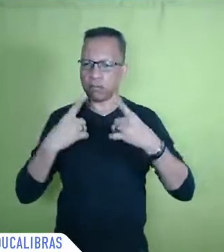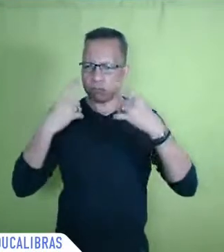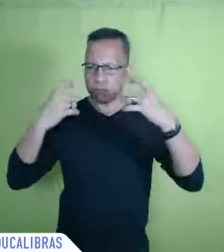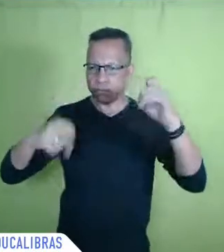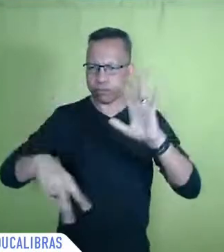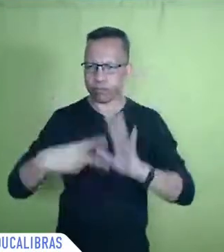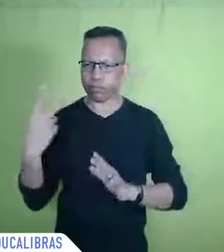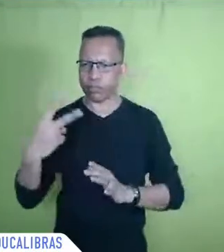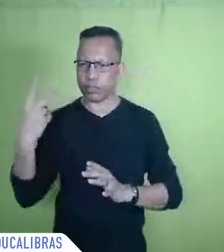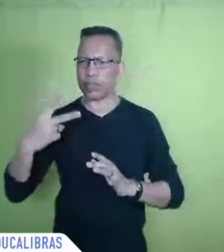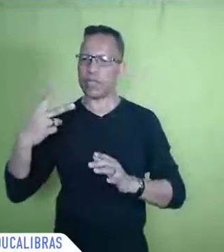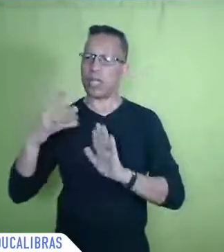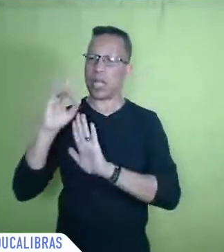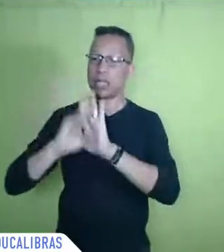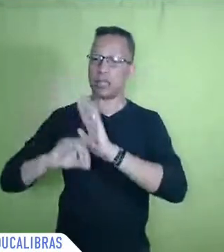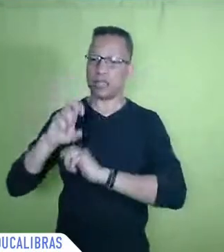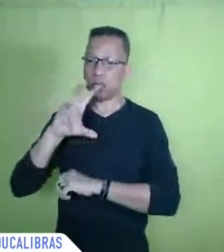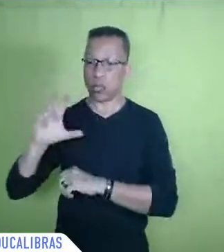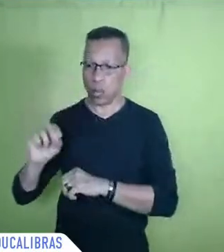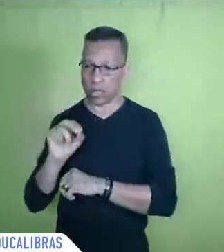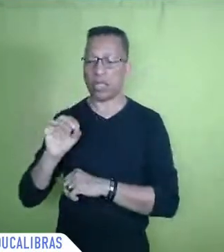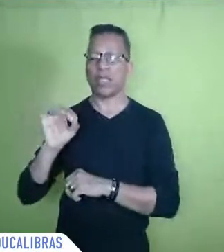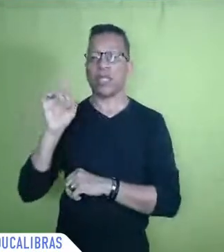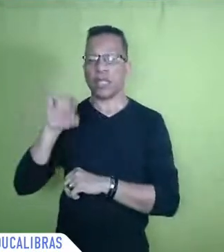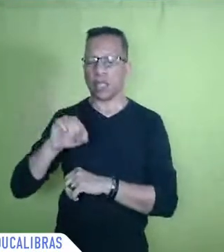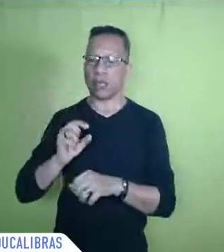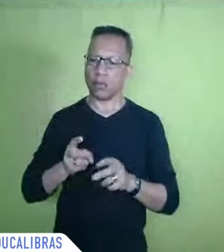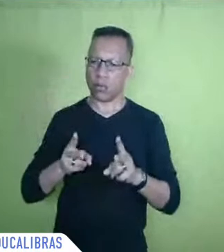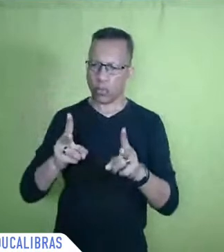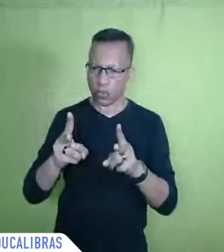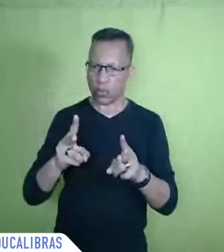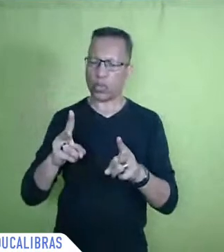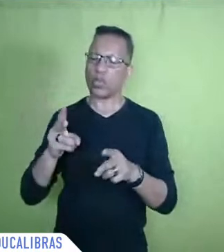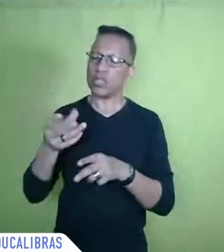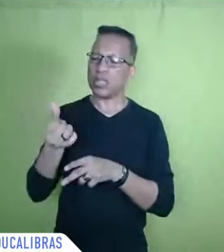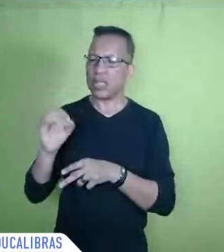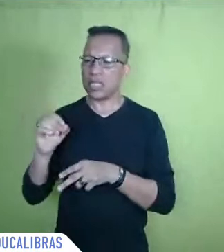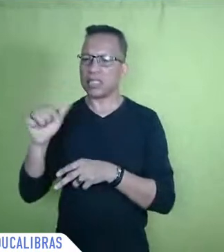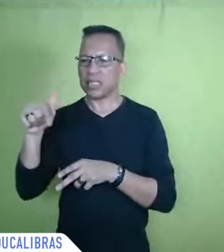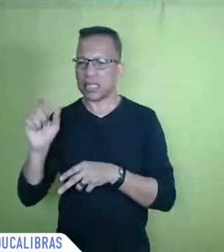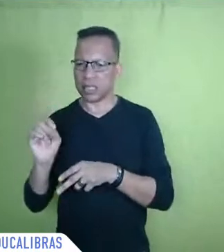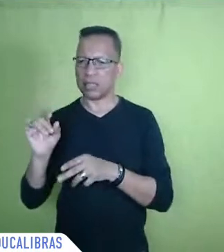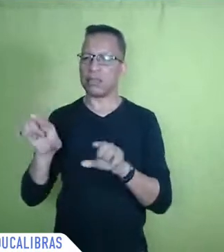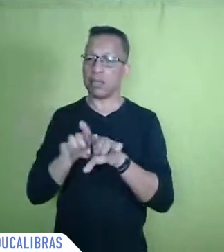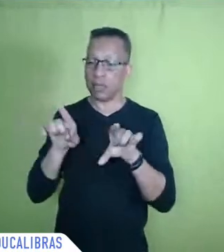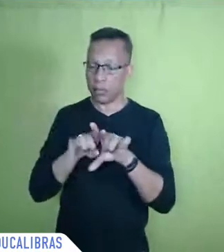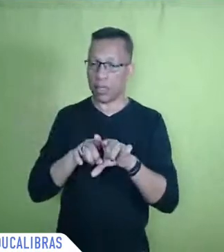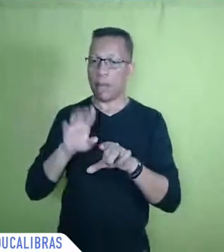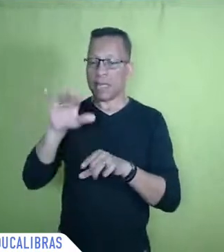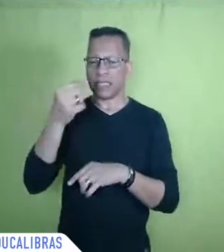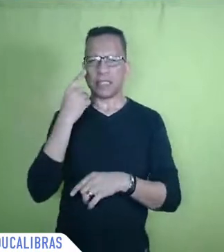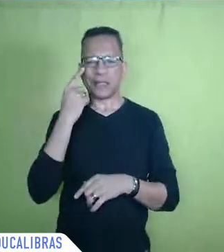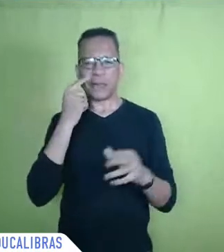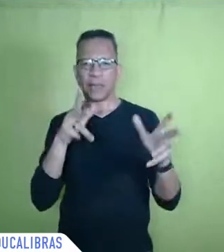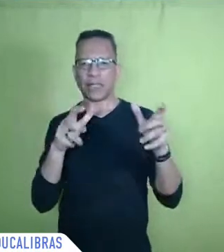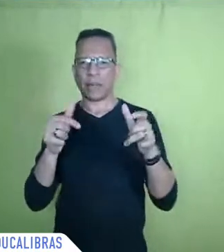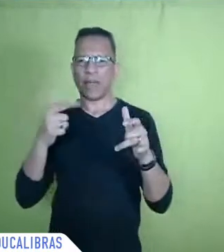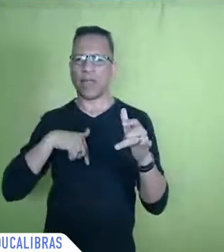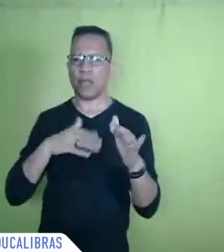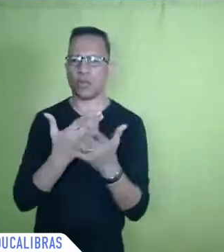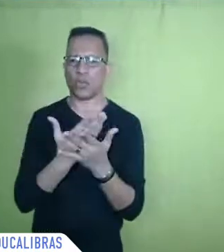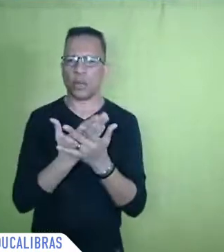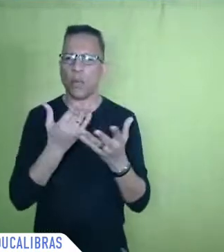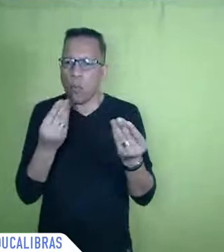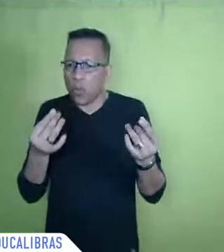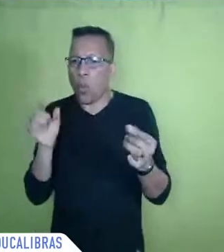70s. But it's interesting to see, and we've done studies on the long-run evolution of inequality of income concentration